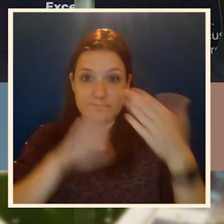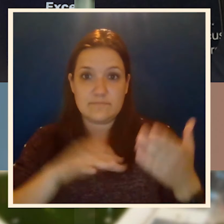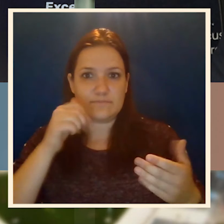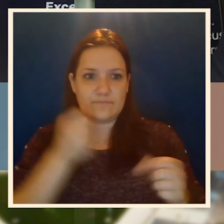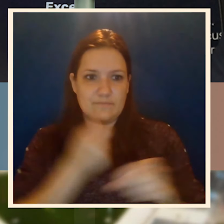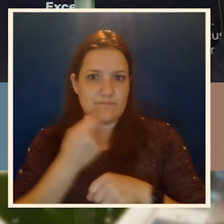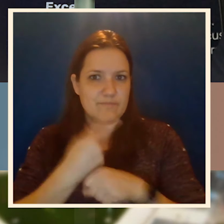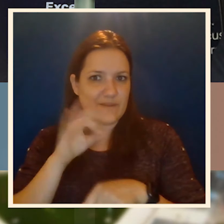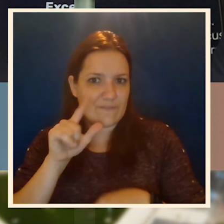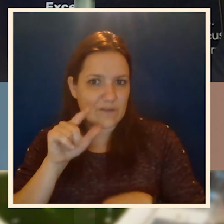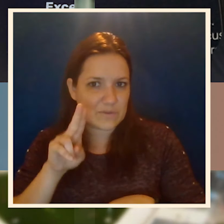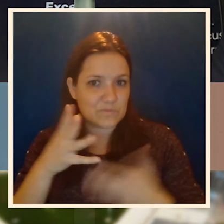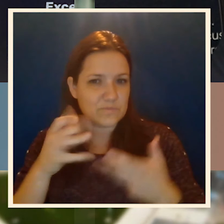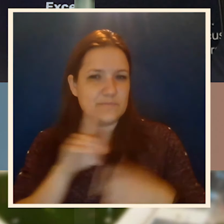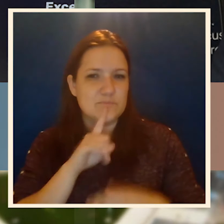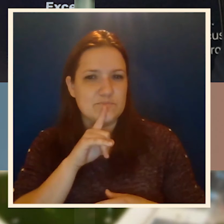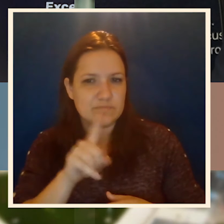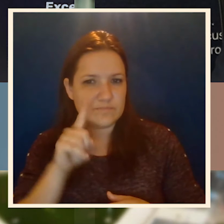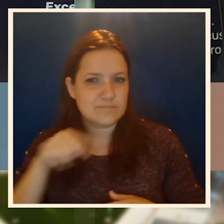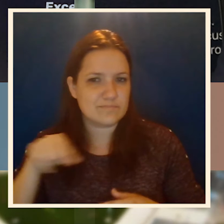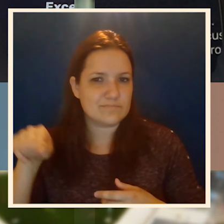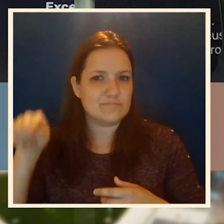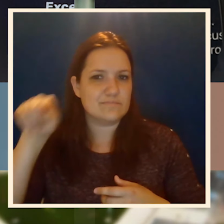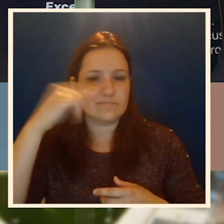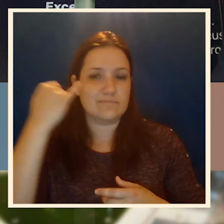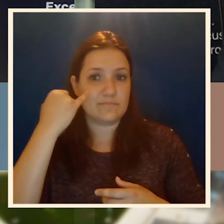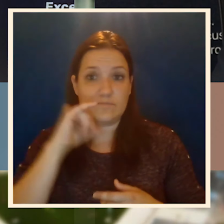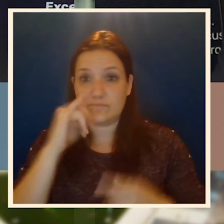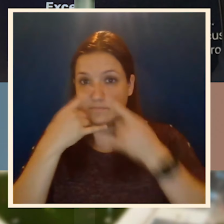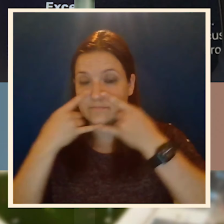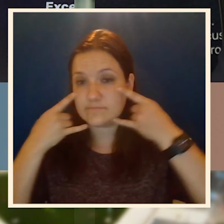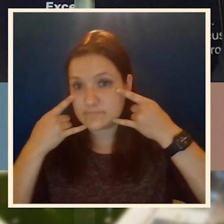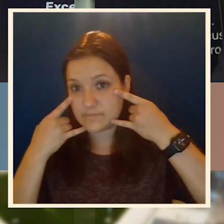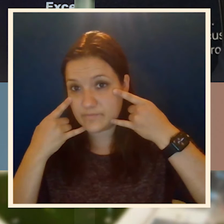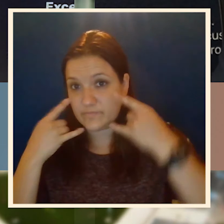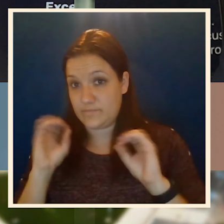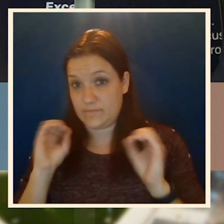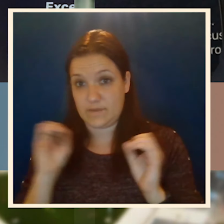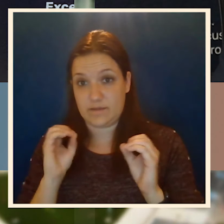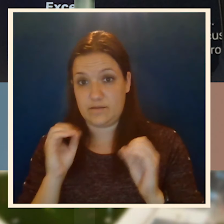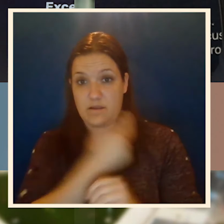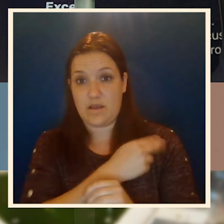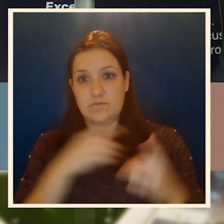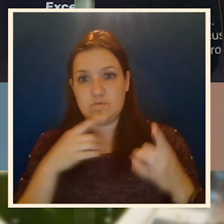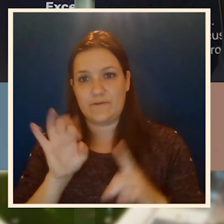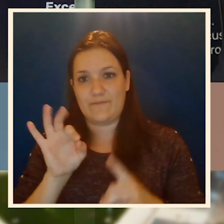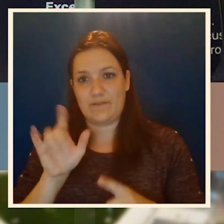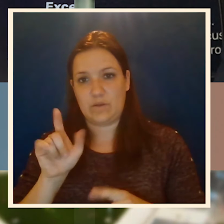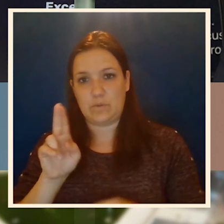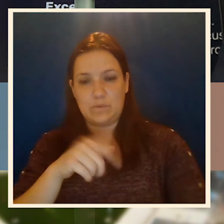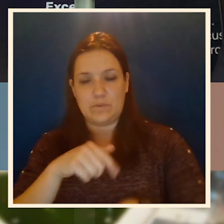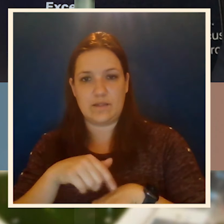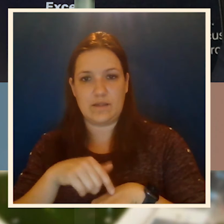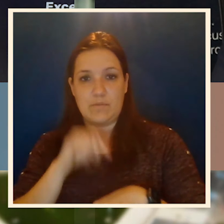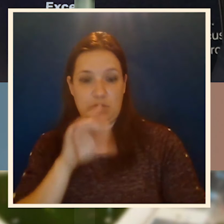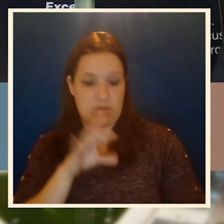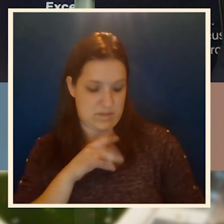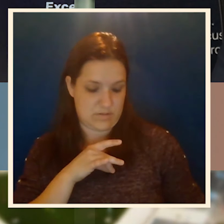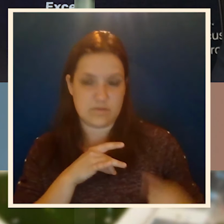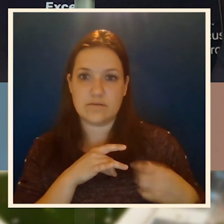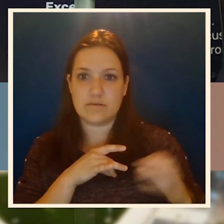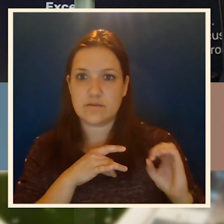And so we want to make certain that if somebody is not wearing a mask in the hospital during flu season and they don't have that